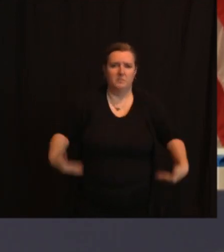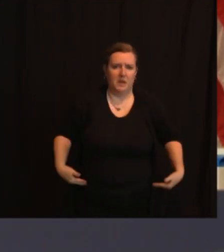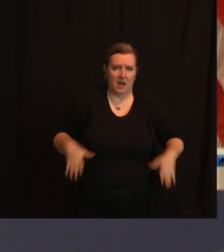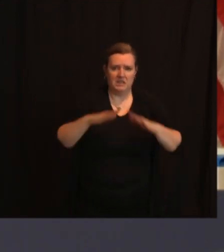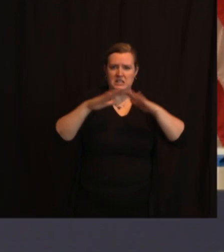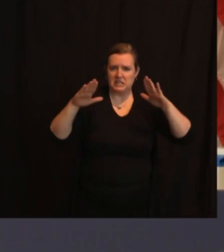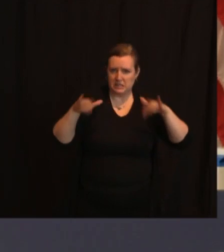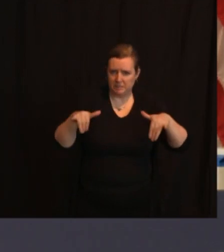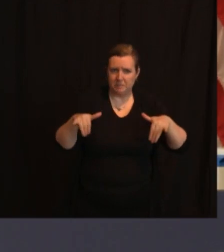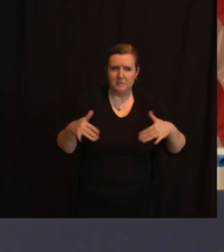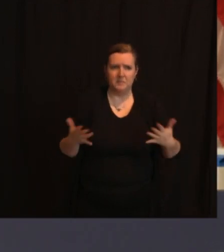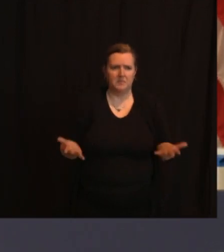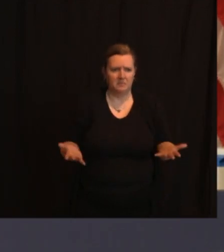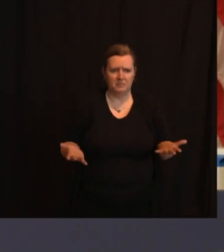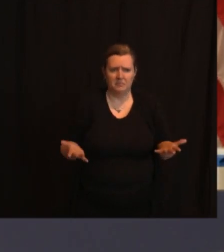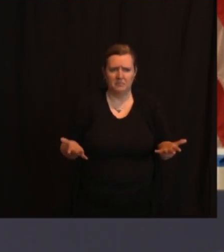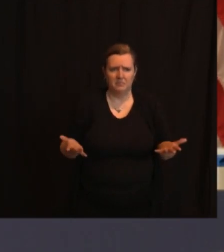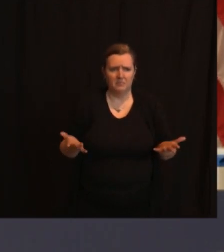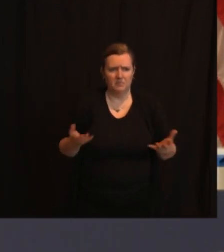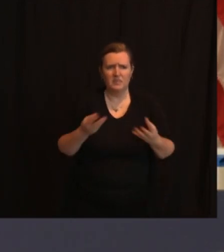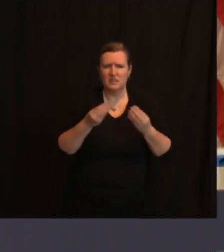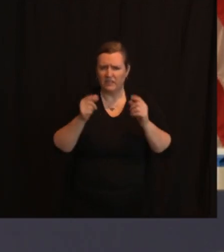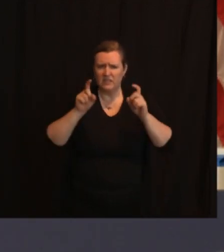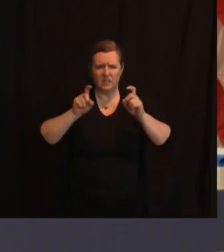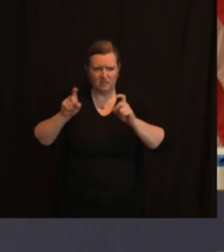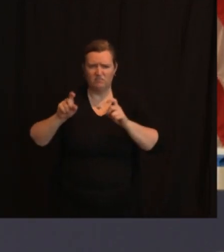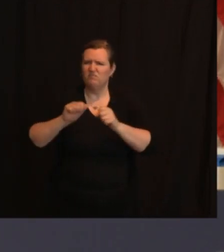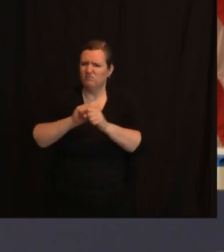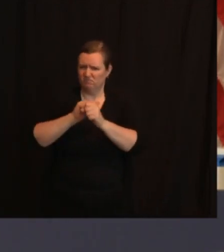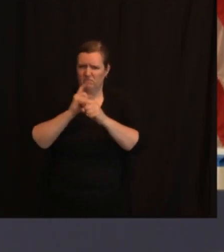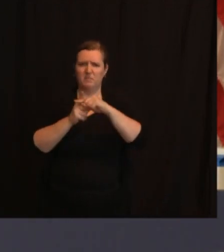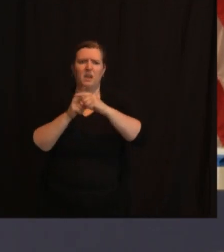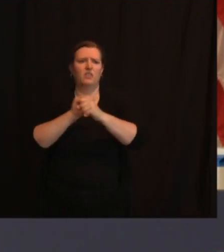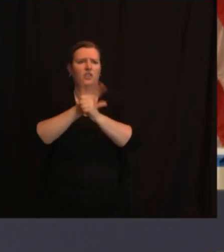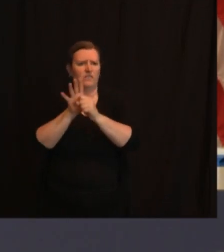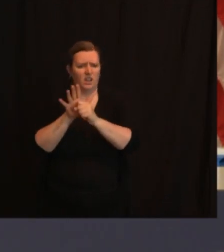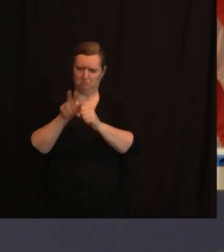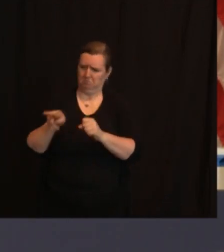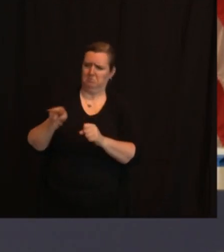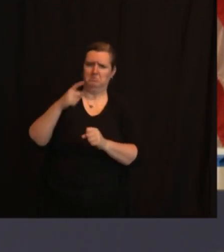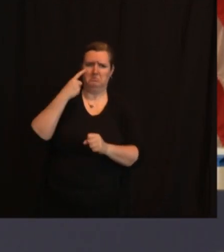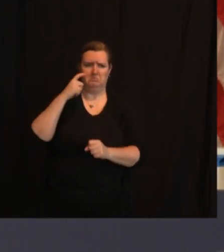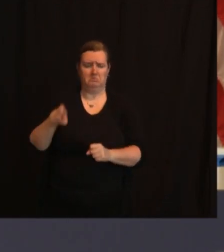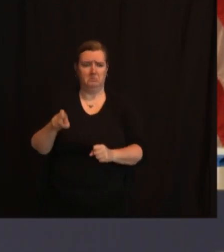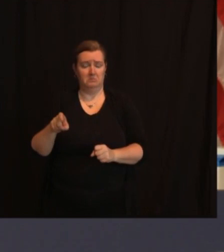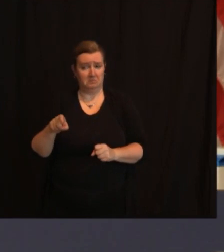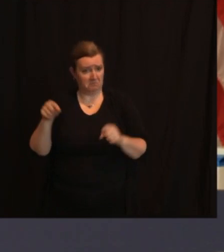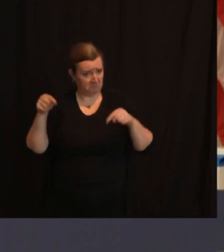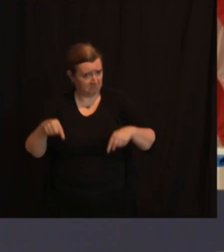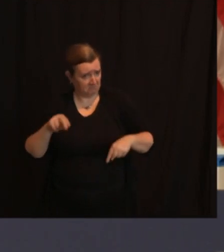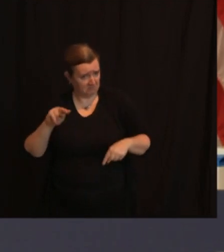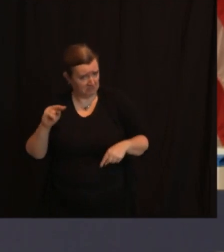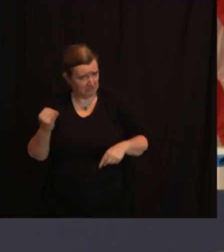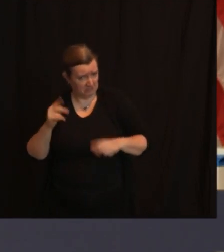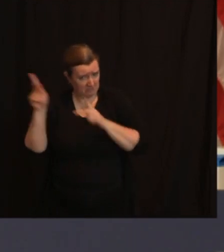positive for COVID-19 or had positive antibody tests. Have you seen any cases like this in New